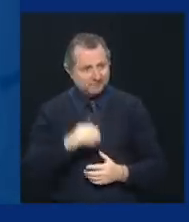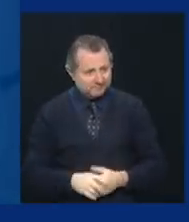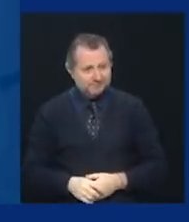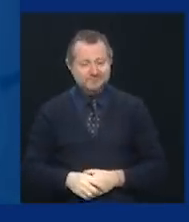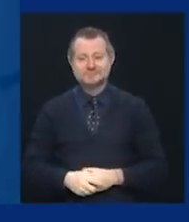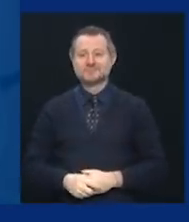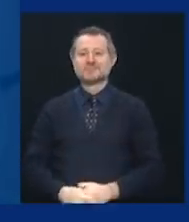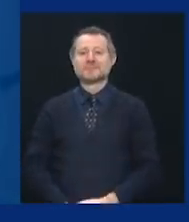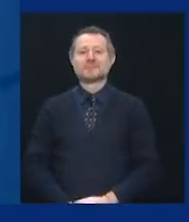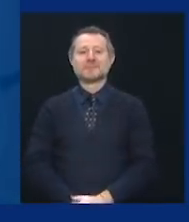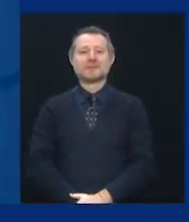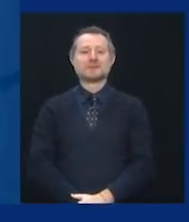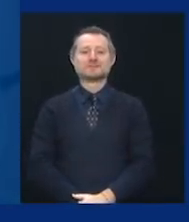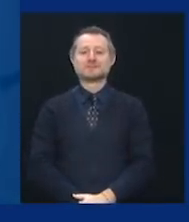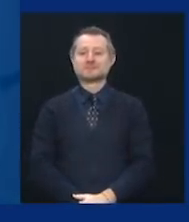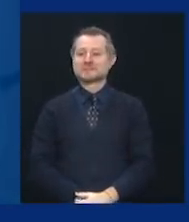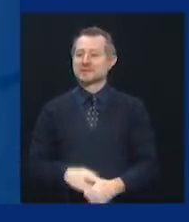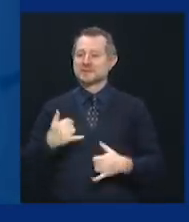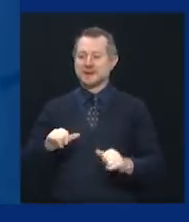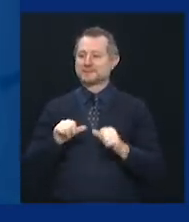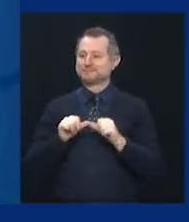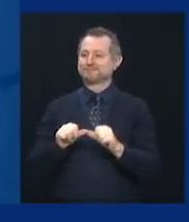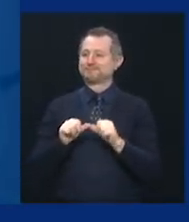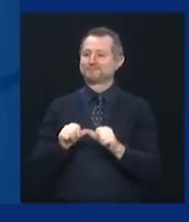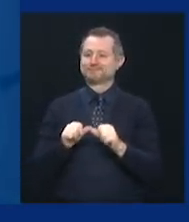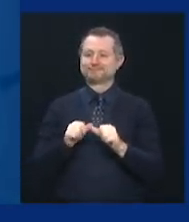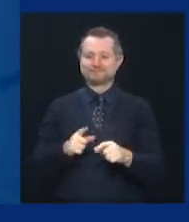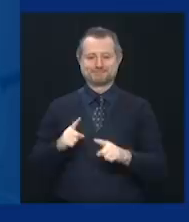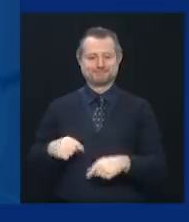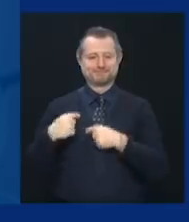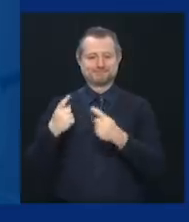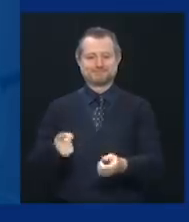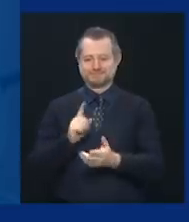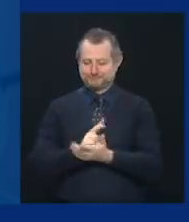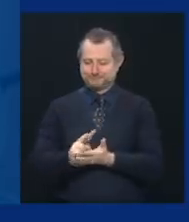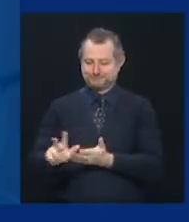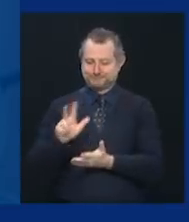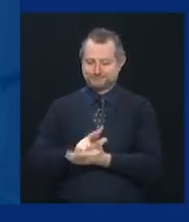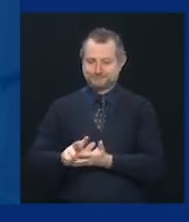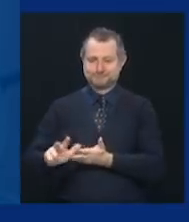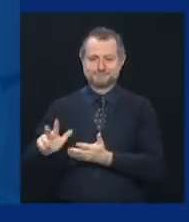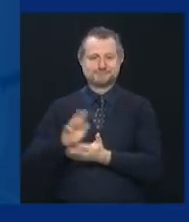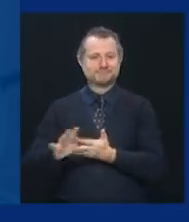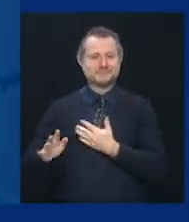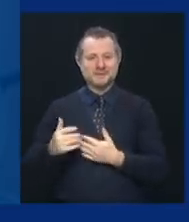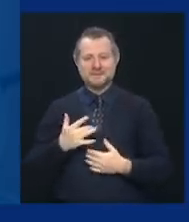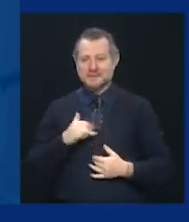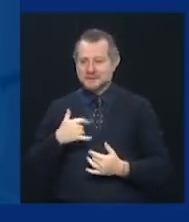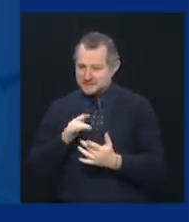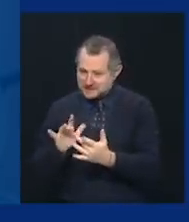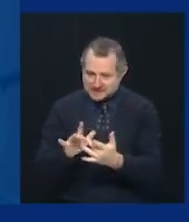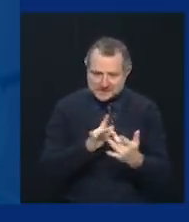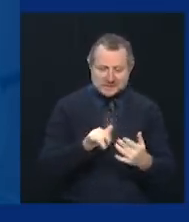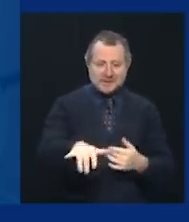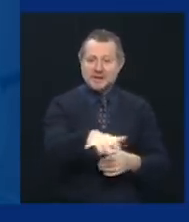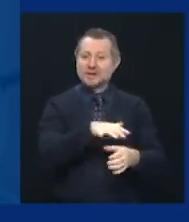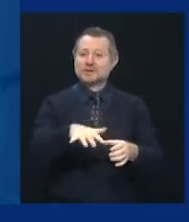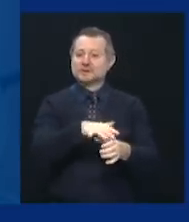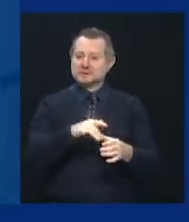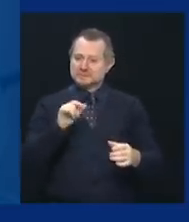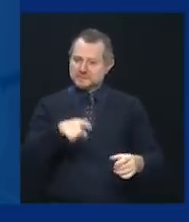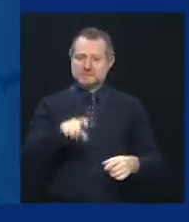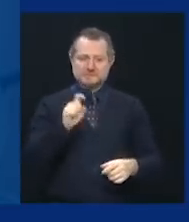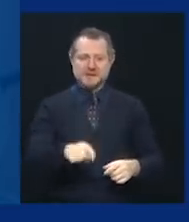This is not a fluke. This has been going on for weeks. I've been speaking to people throughout the Finger Lakes. They have to take it seriously. This